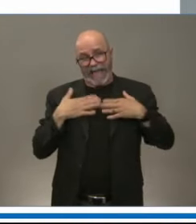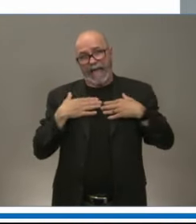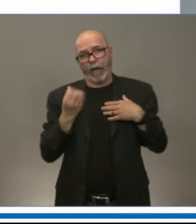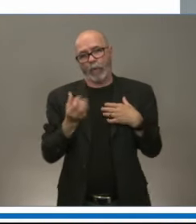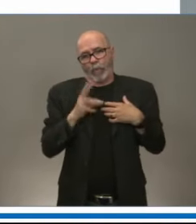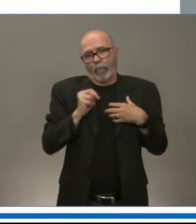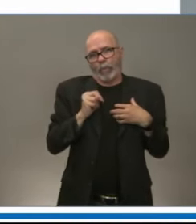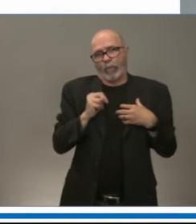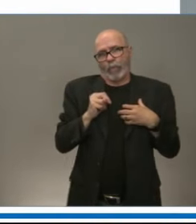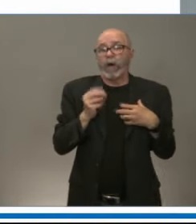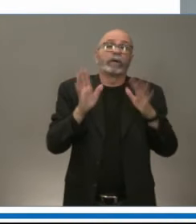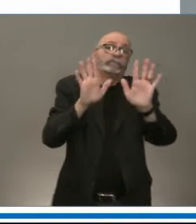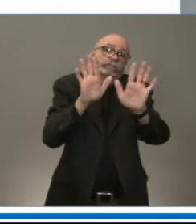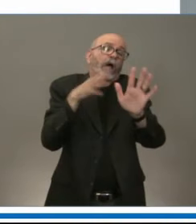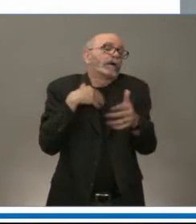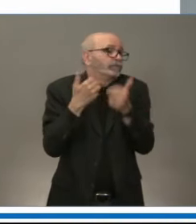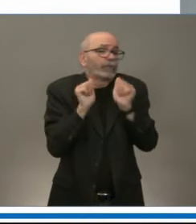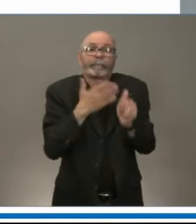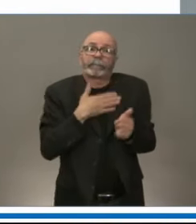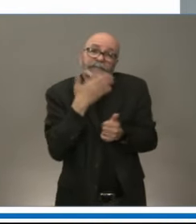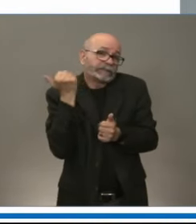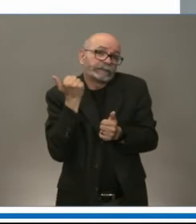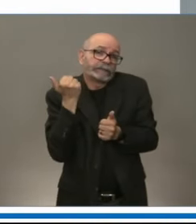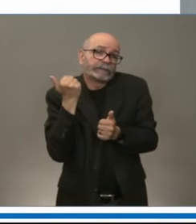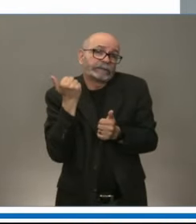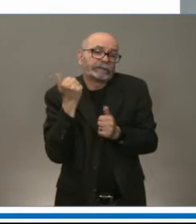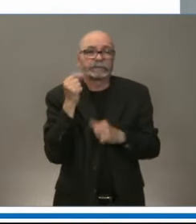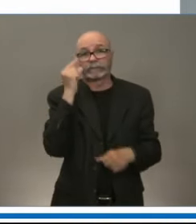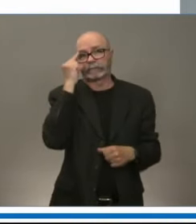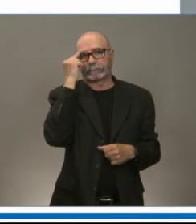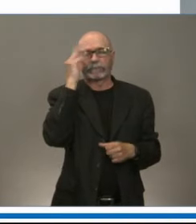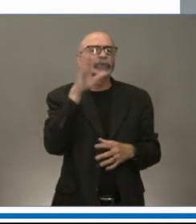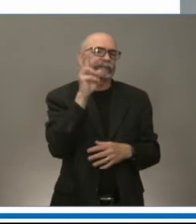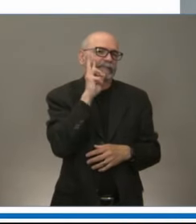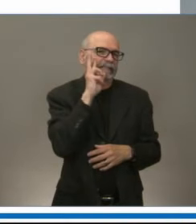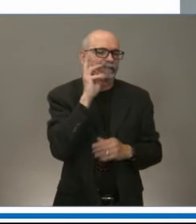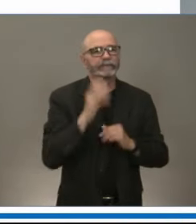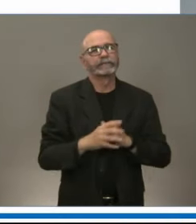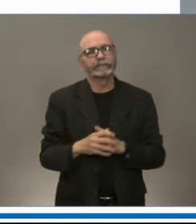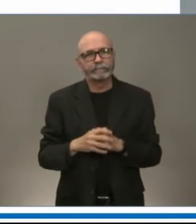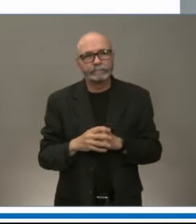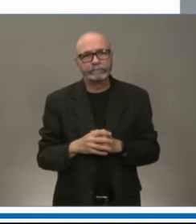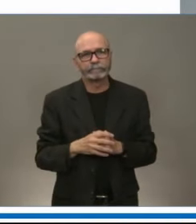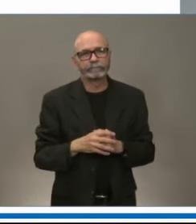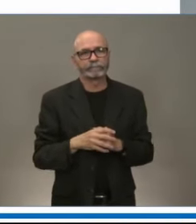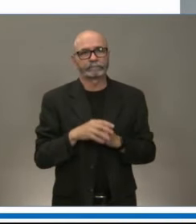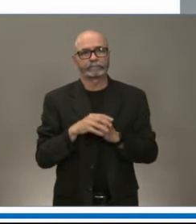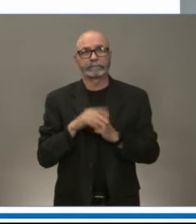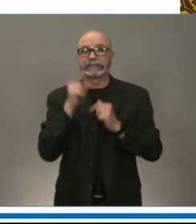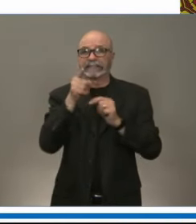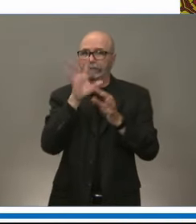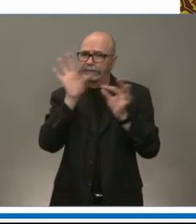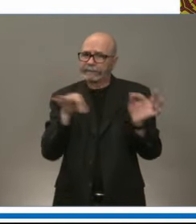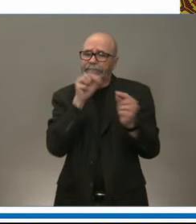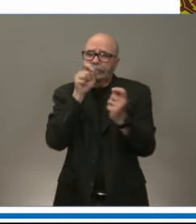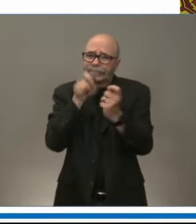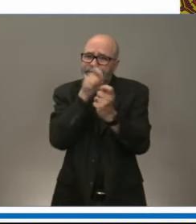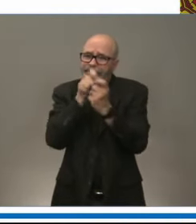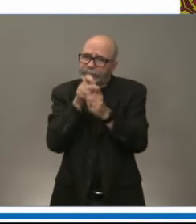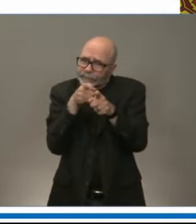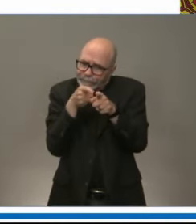we can within the capacity in a very specialized area. Jesse, do you have a